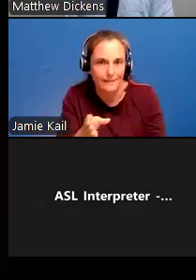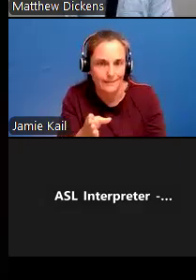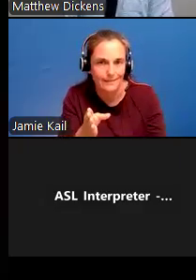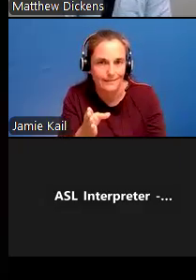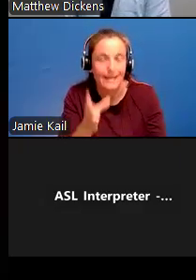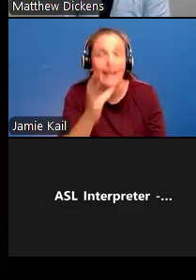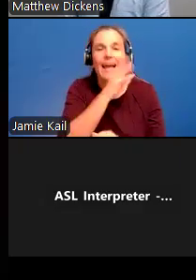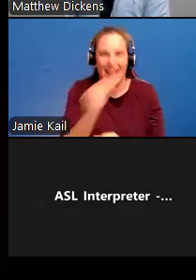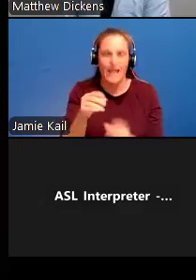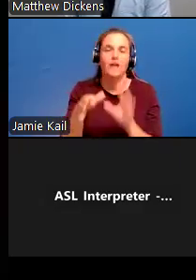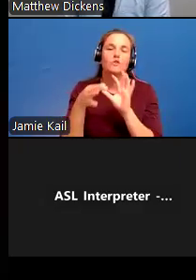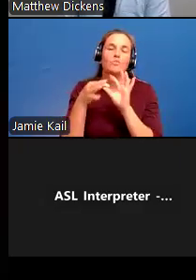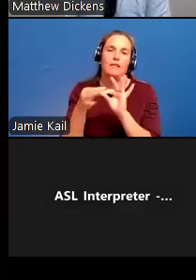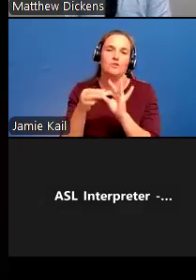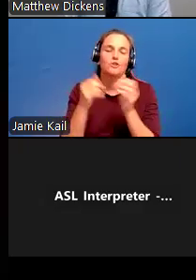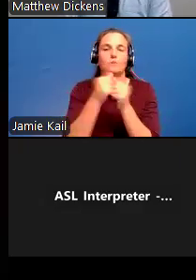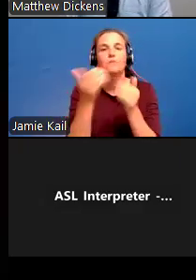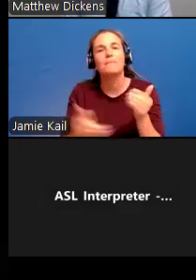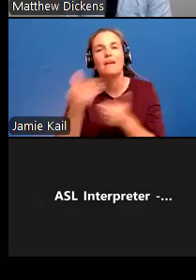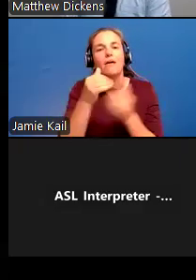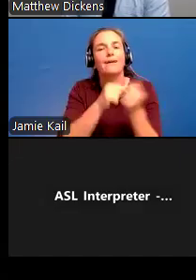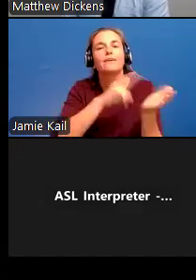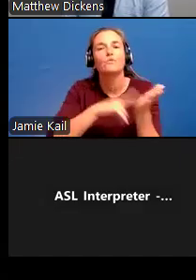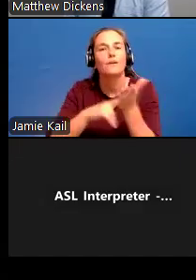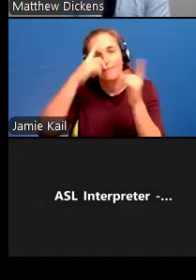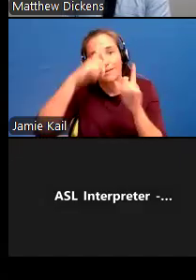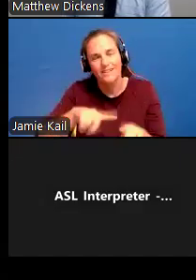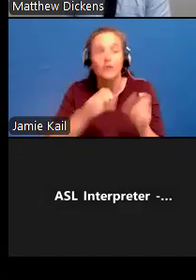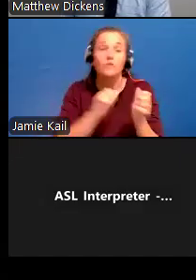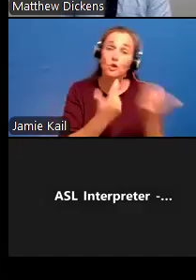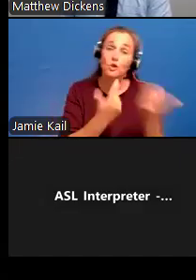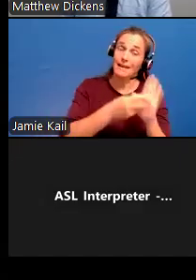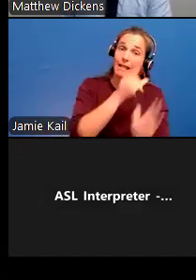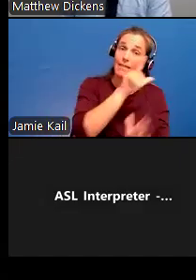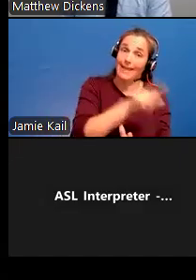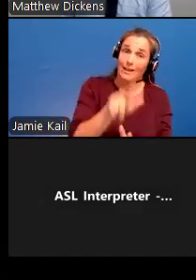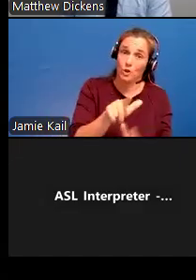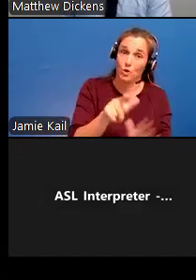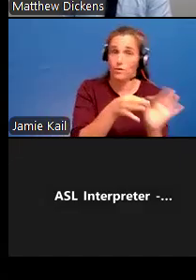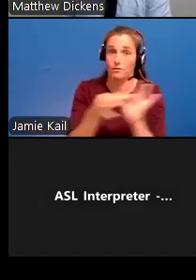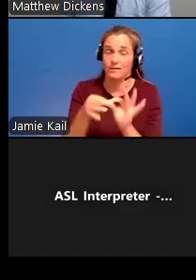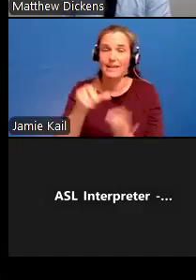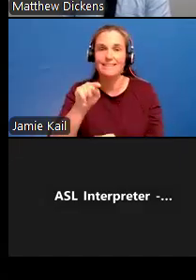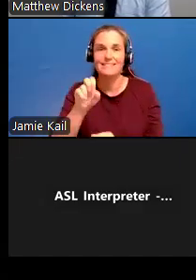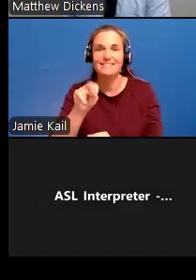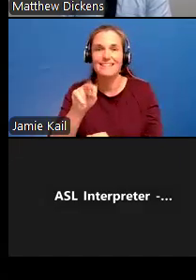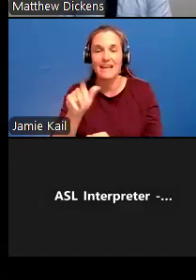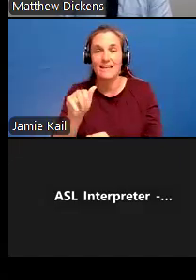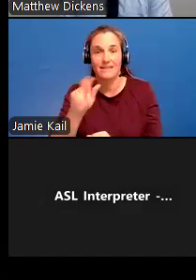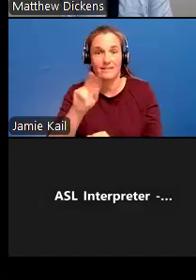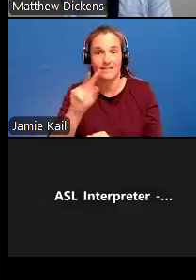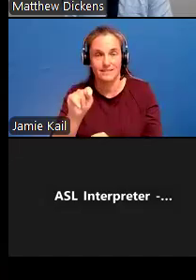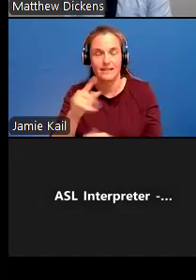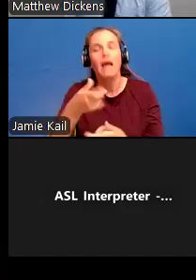beyond that of a contractual agreement. So landlord tenant issues, unless the landlord was also like the